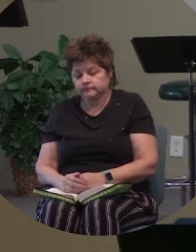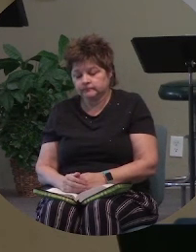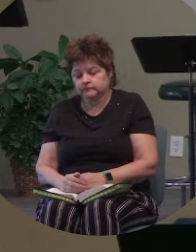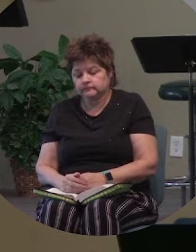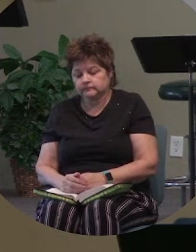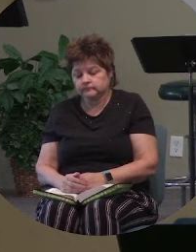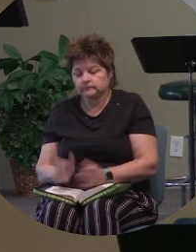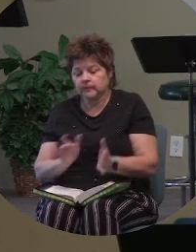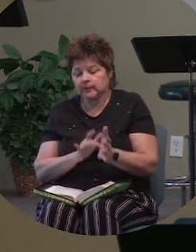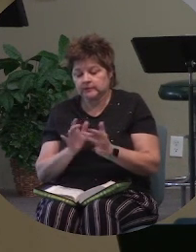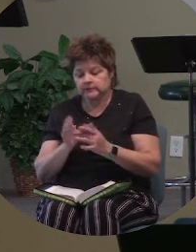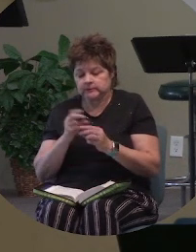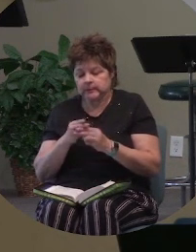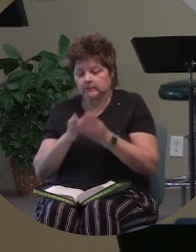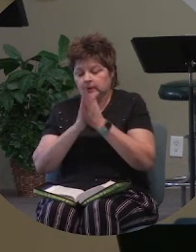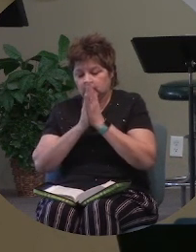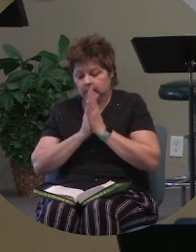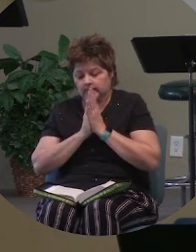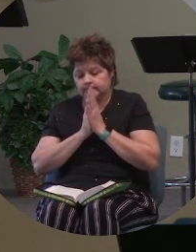In Jesus' name I pray.